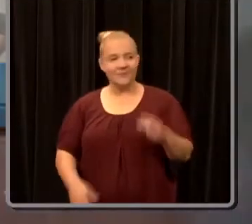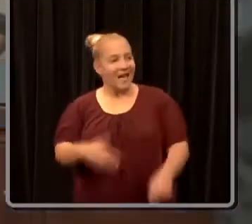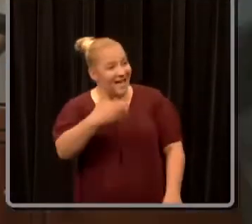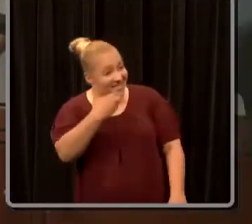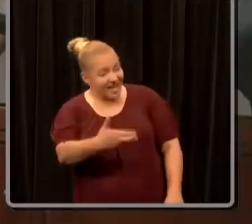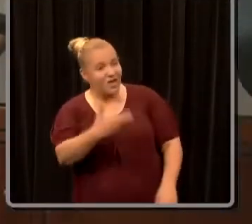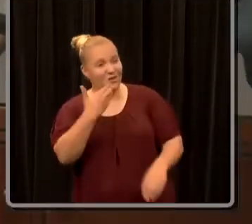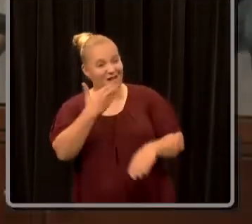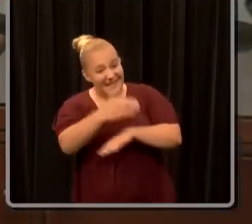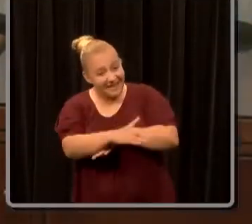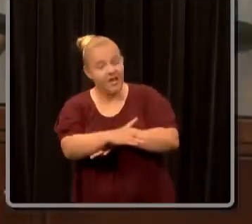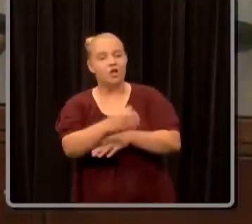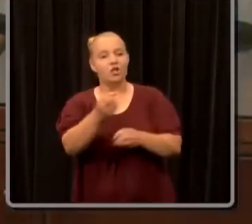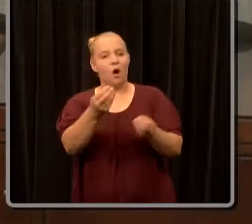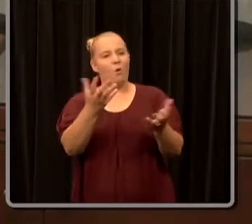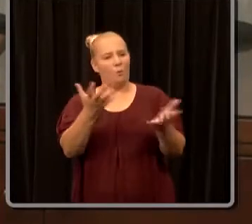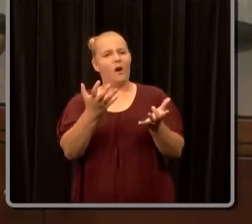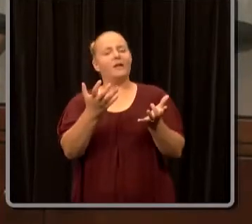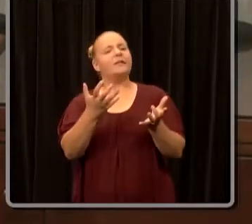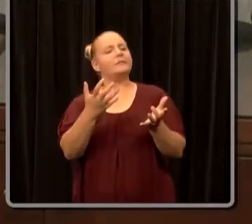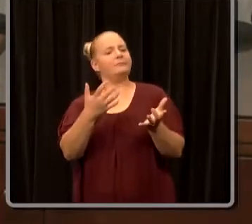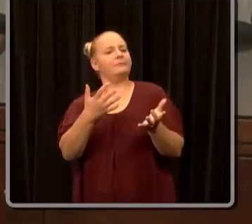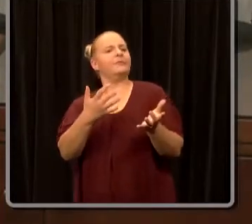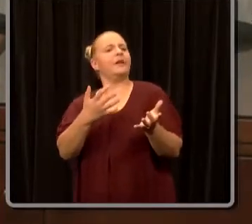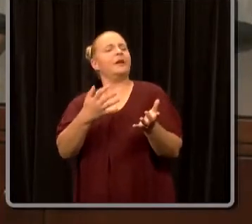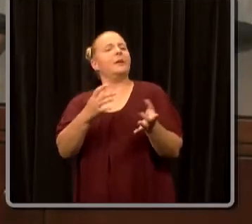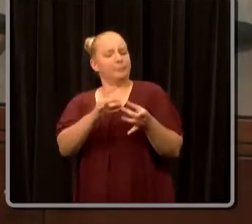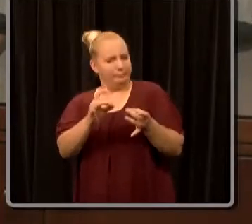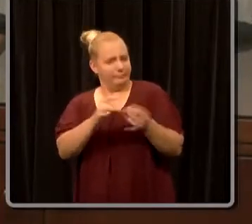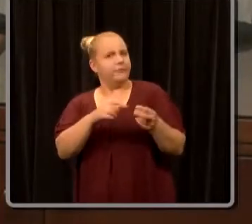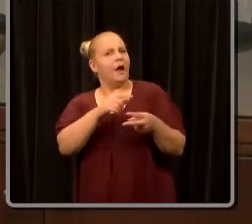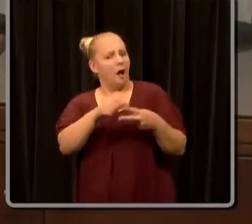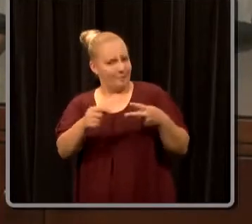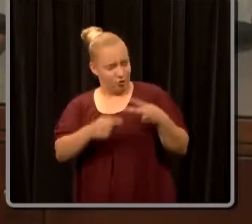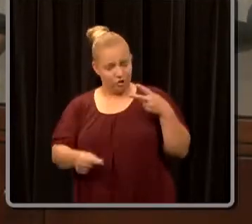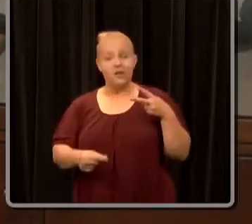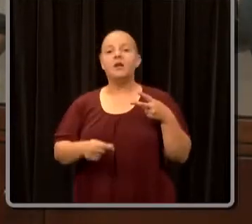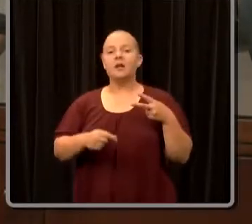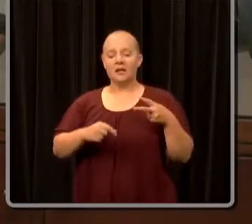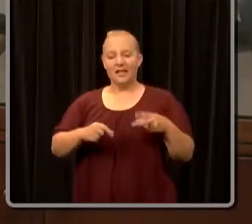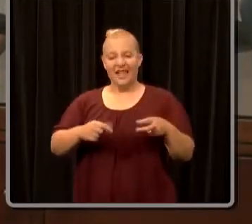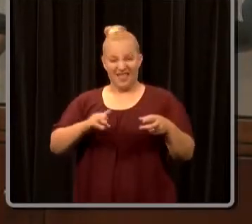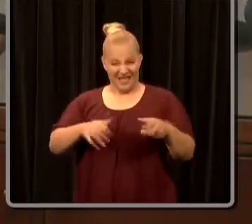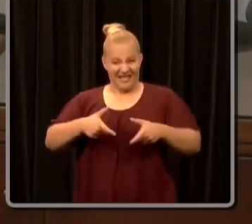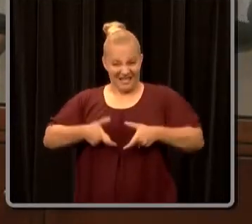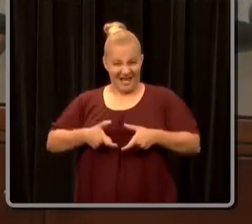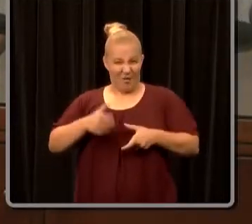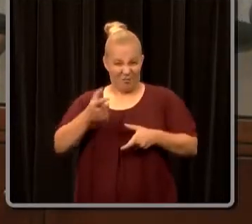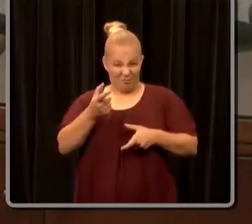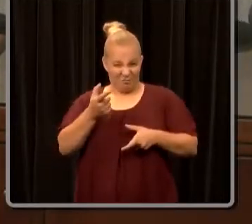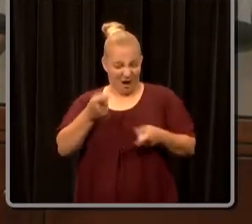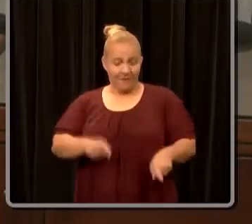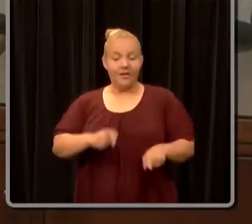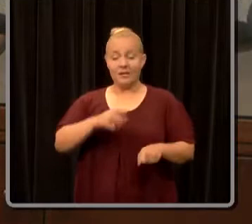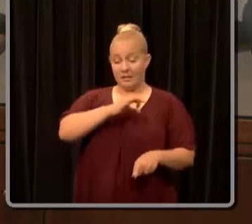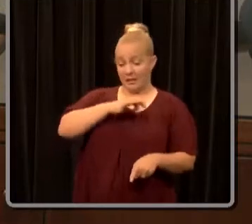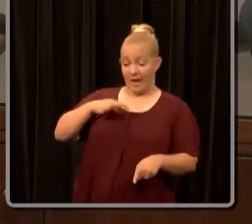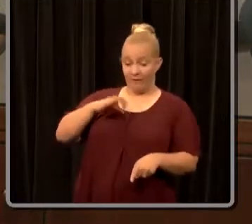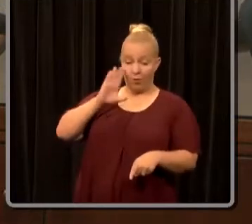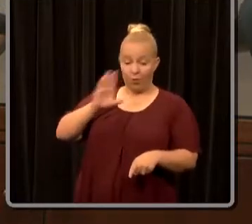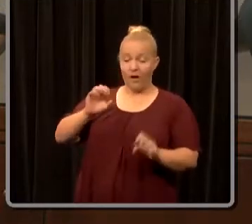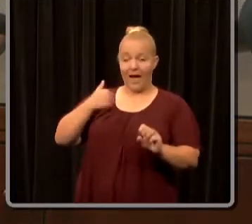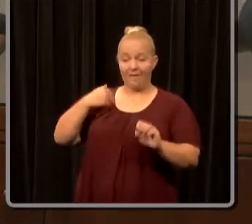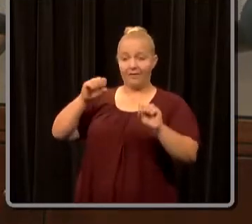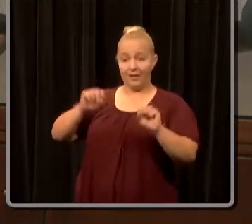Thank you, and good evening. So just want to touch base real quick on a couple of the options. So what this badge does is it will give all of our staff the ability to do